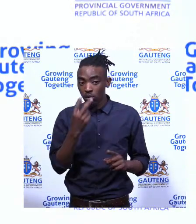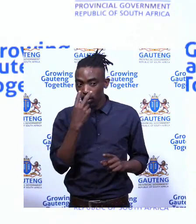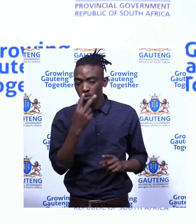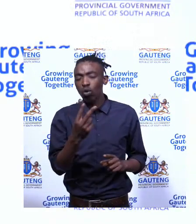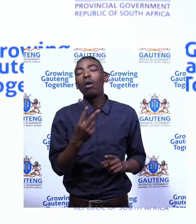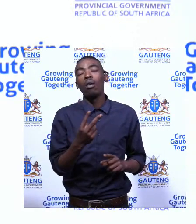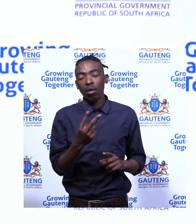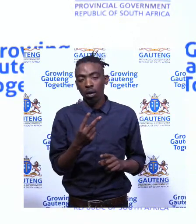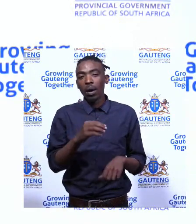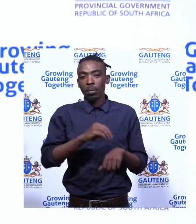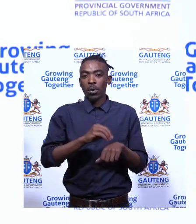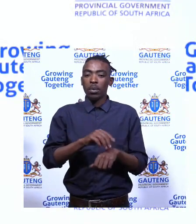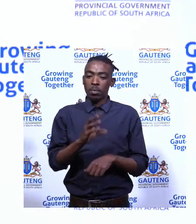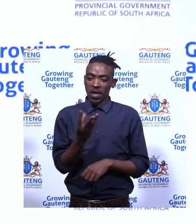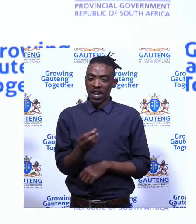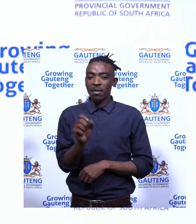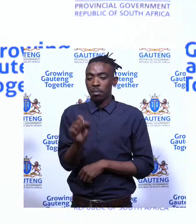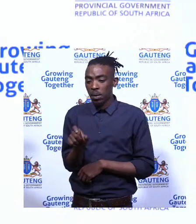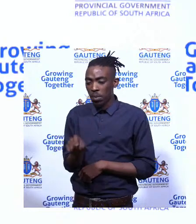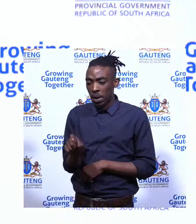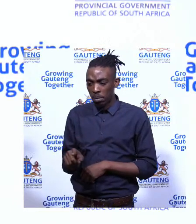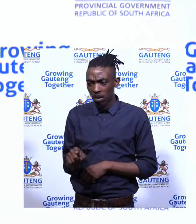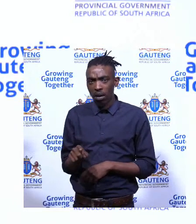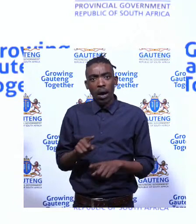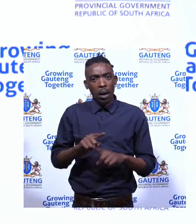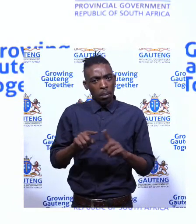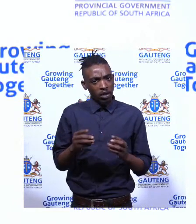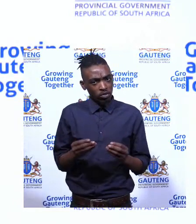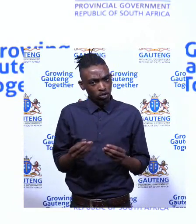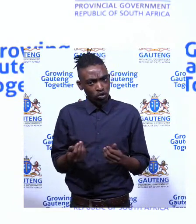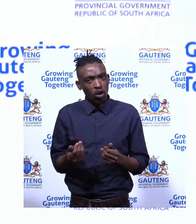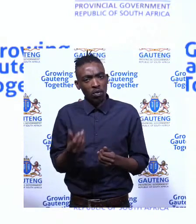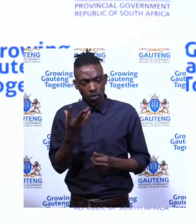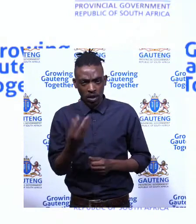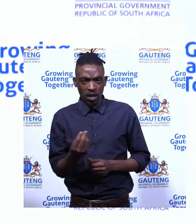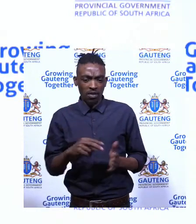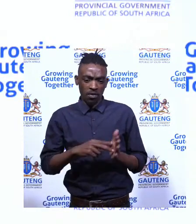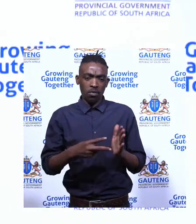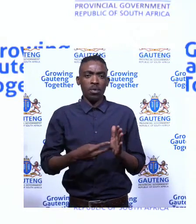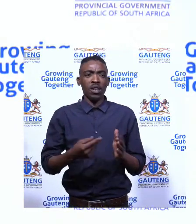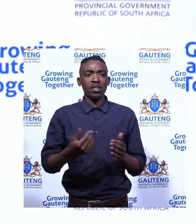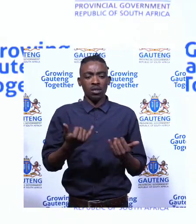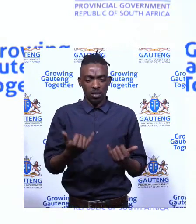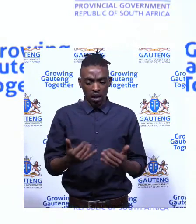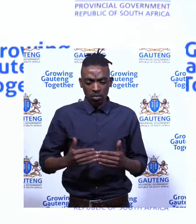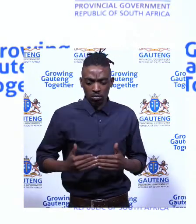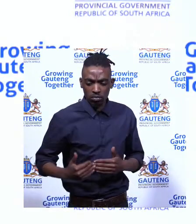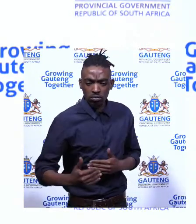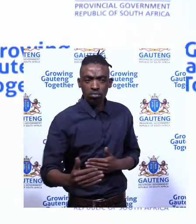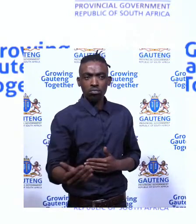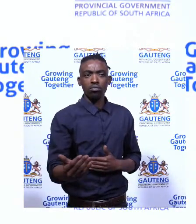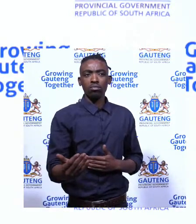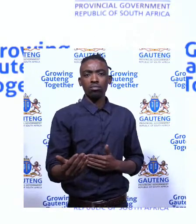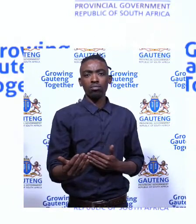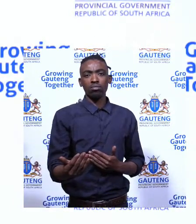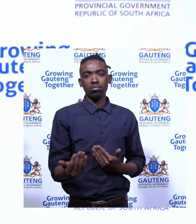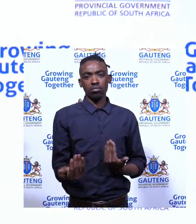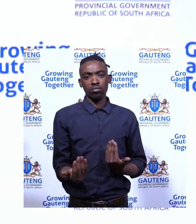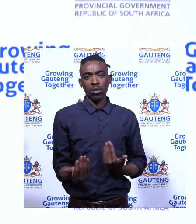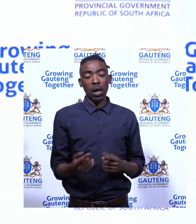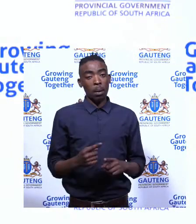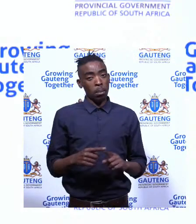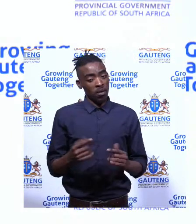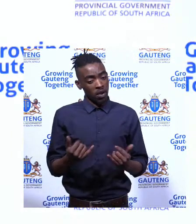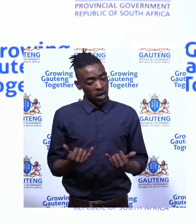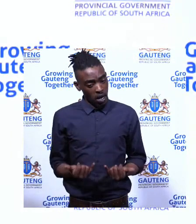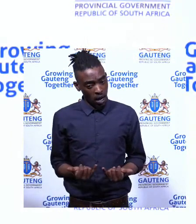much from the structures that we have, we can have additional space for beds. But in that